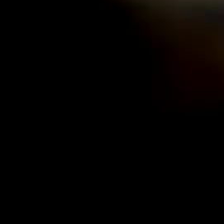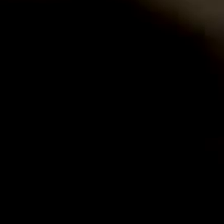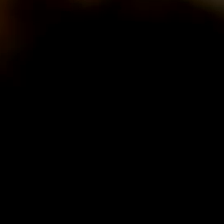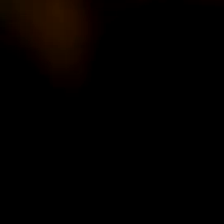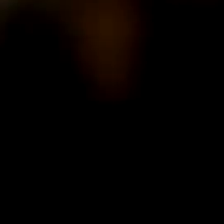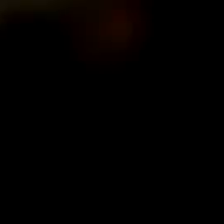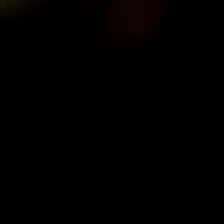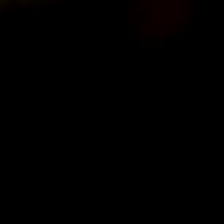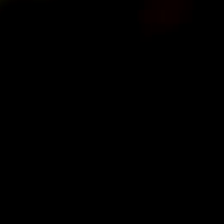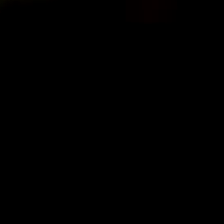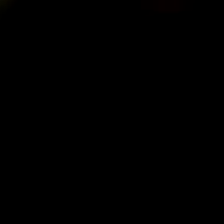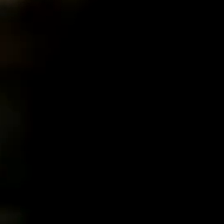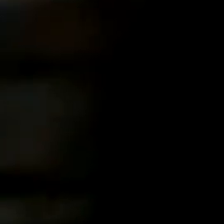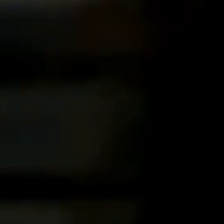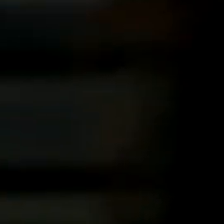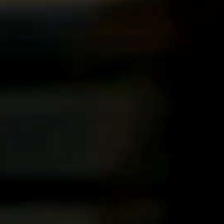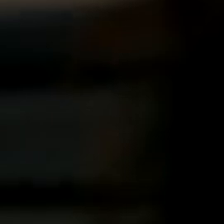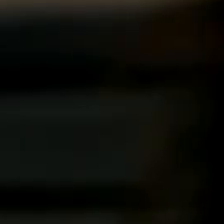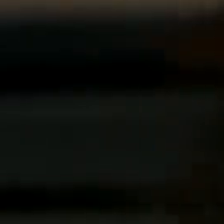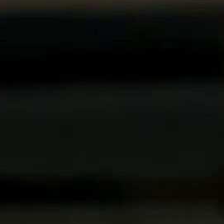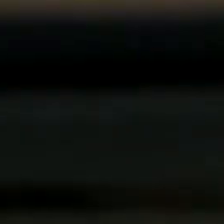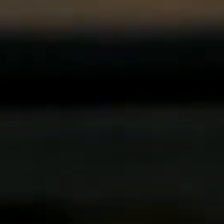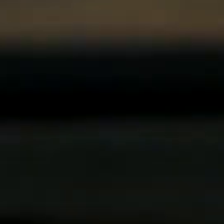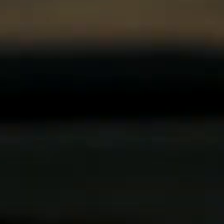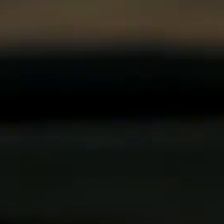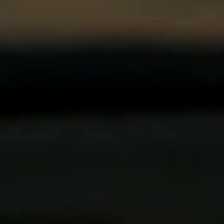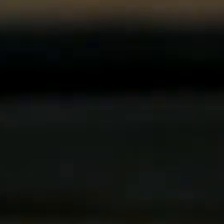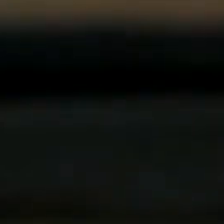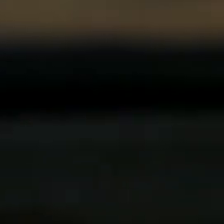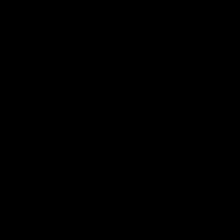Can we just go home? Get warm?